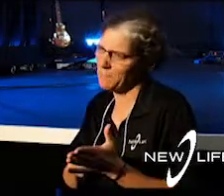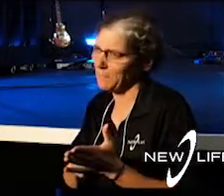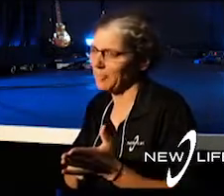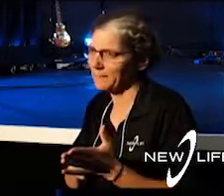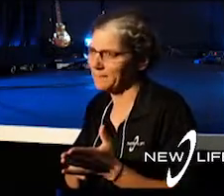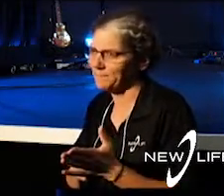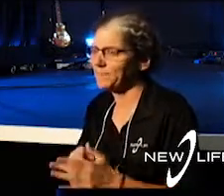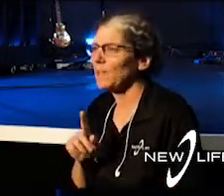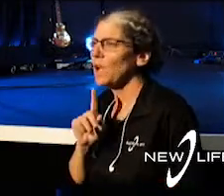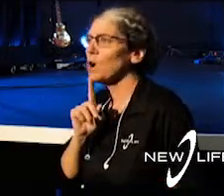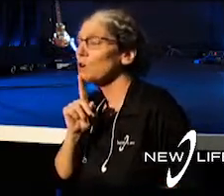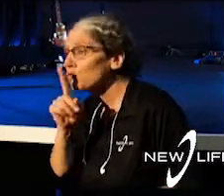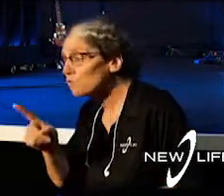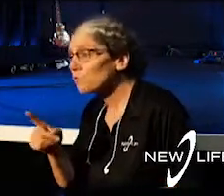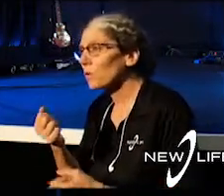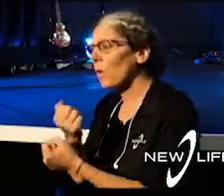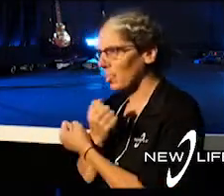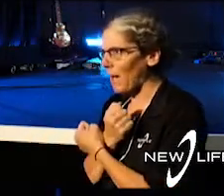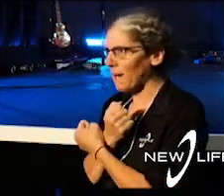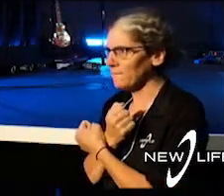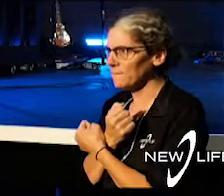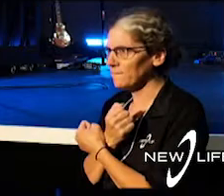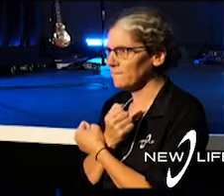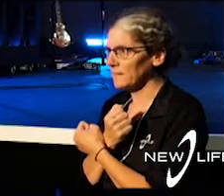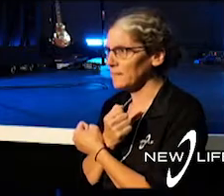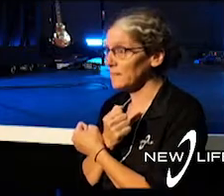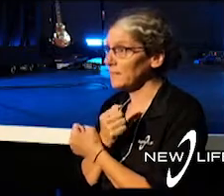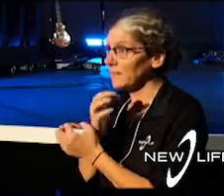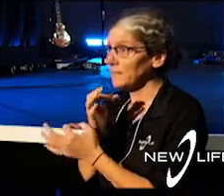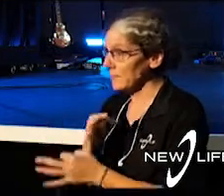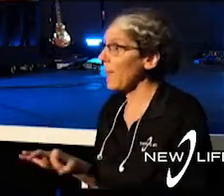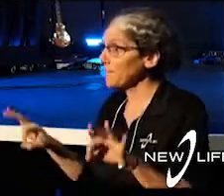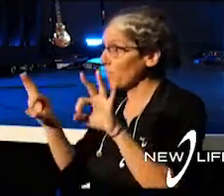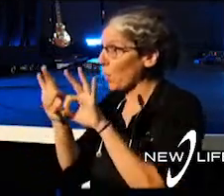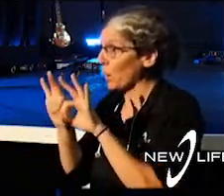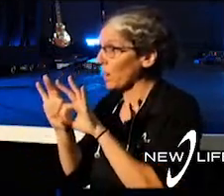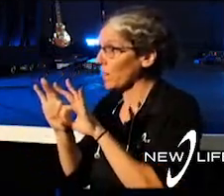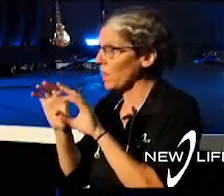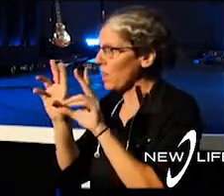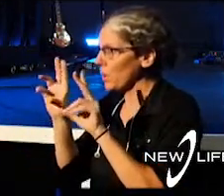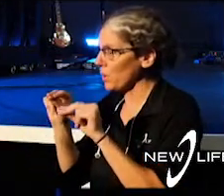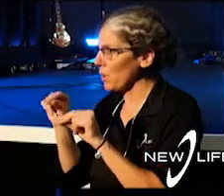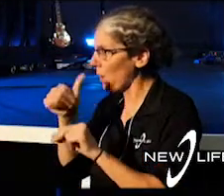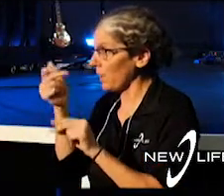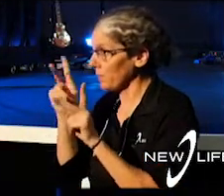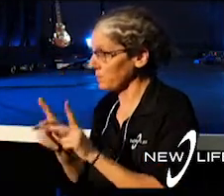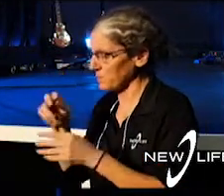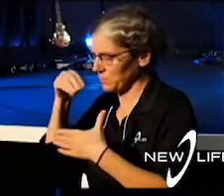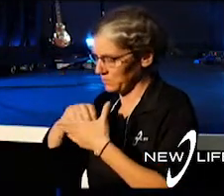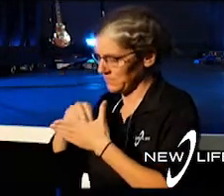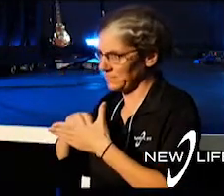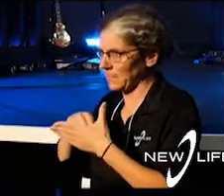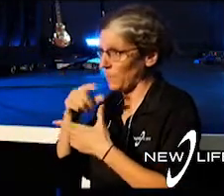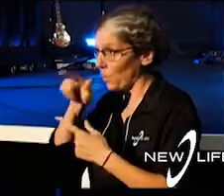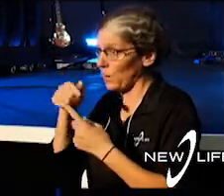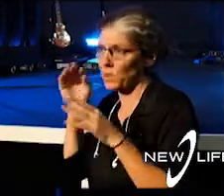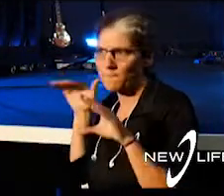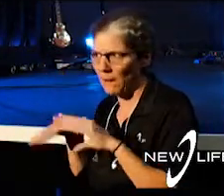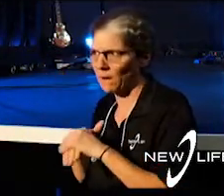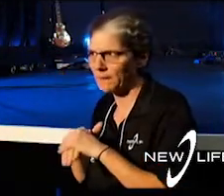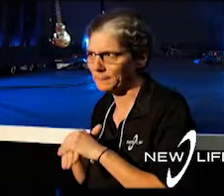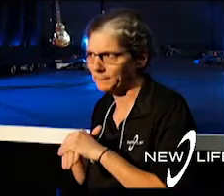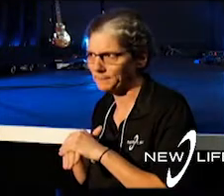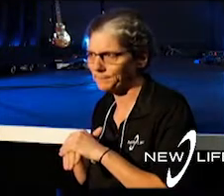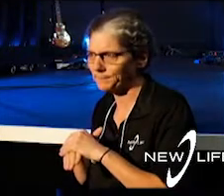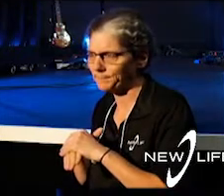True love in marriage is exclusive. It's faithful. It doesn't let anyone else in. And if that's true of the marriage